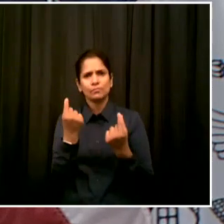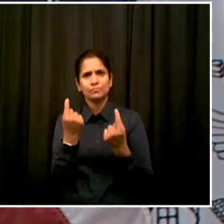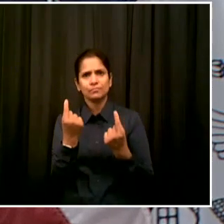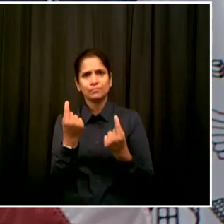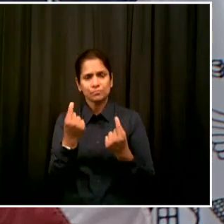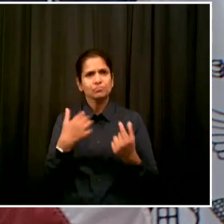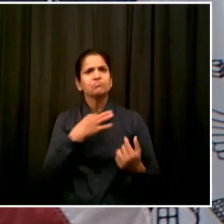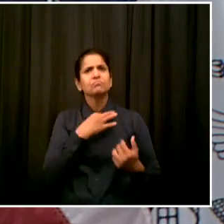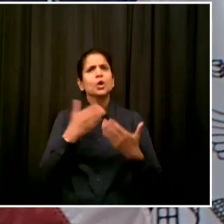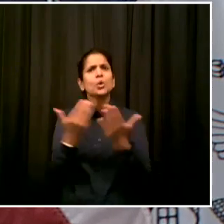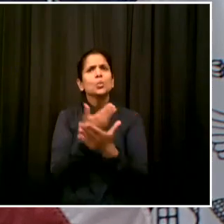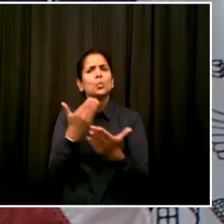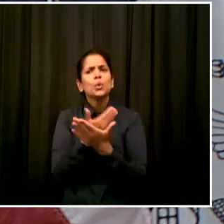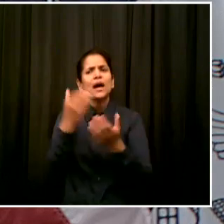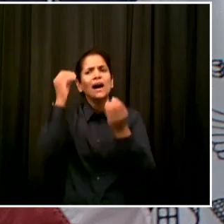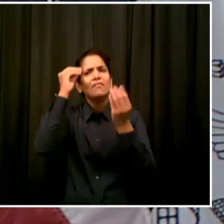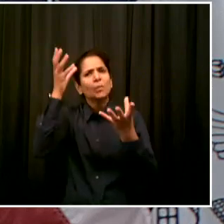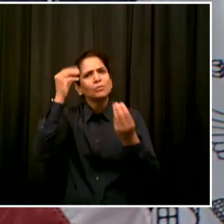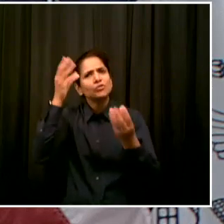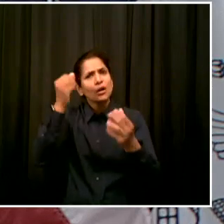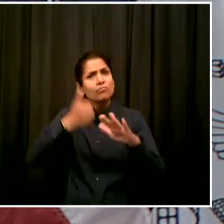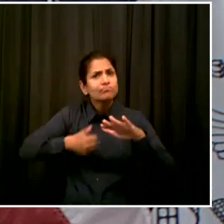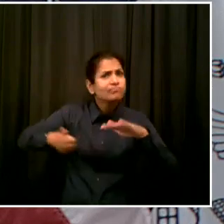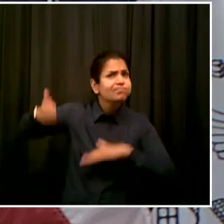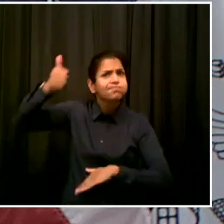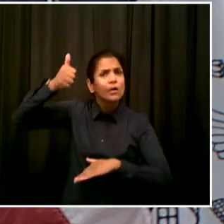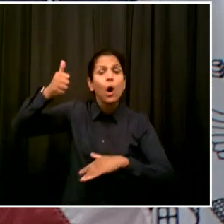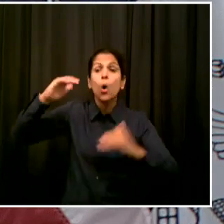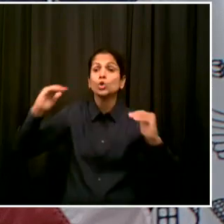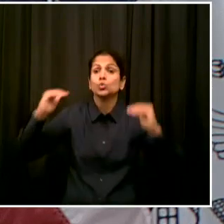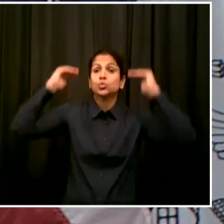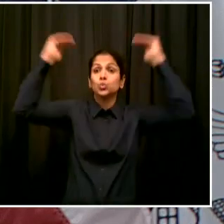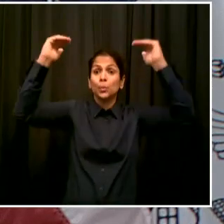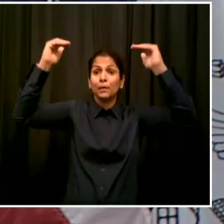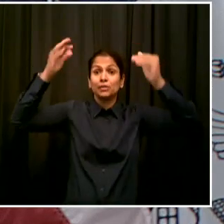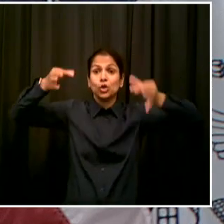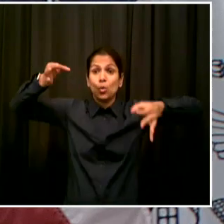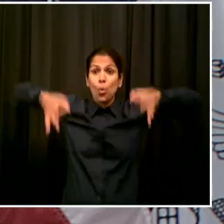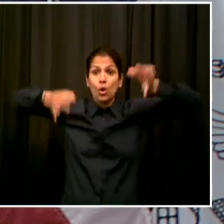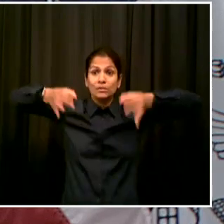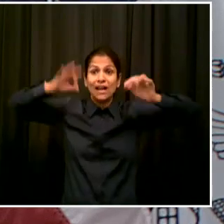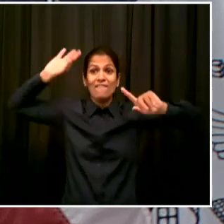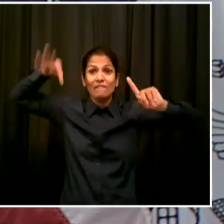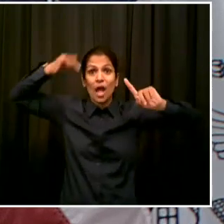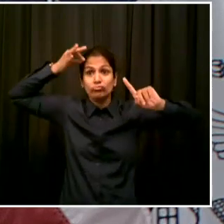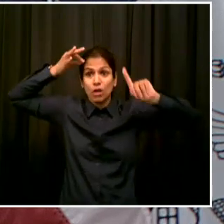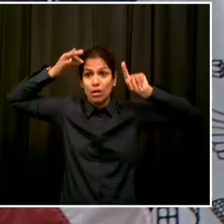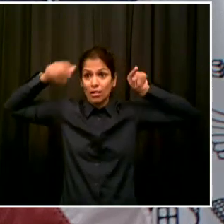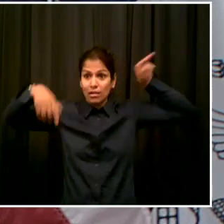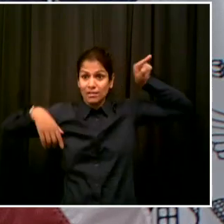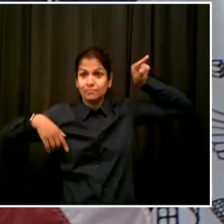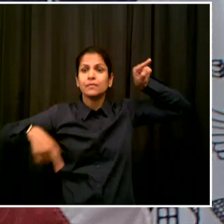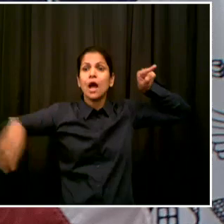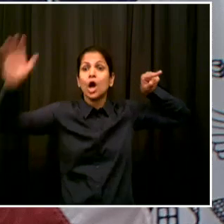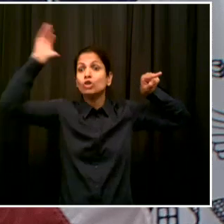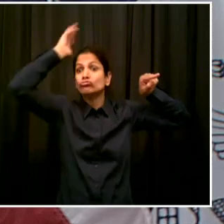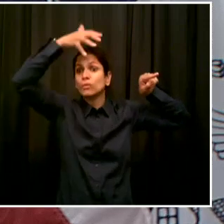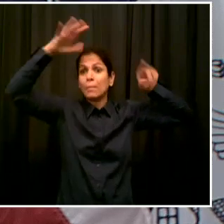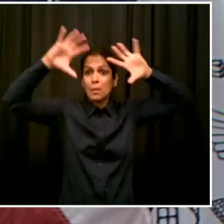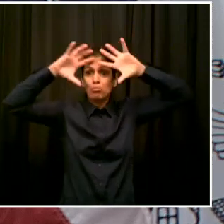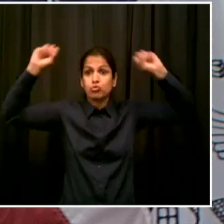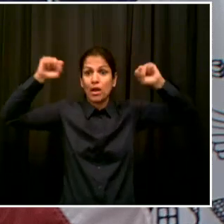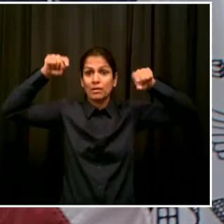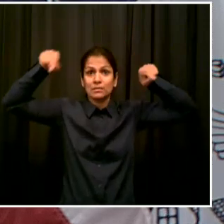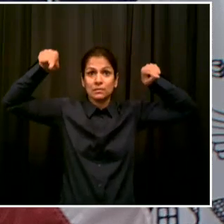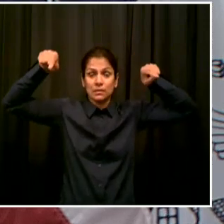business records to a grand jury here in New York. What's your comment on that? And then I have a second question. Sean, Donald Trump's the only public